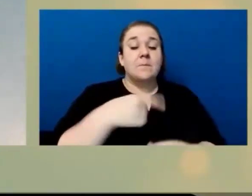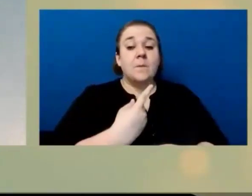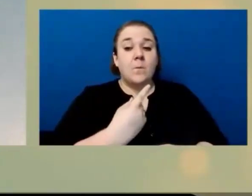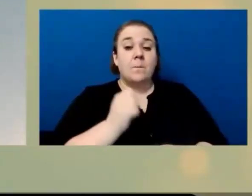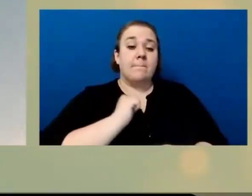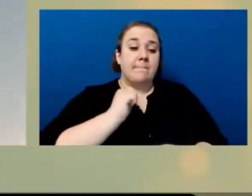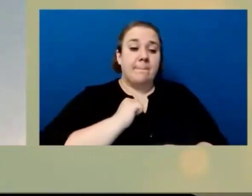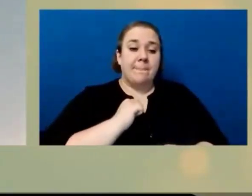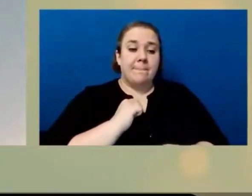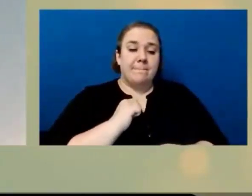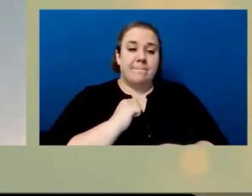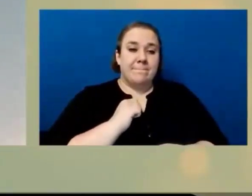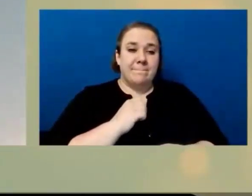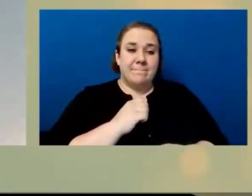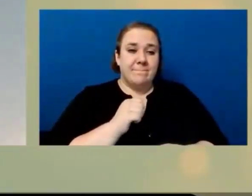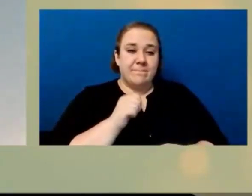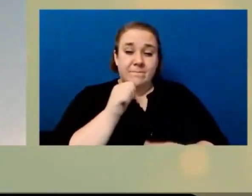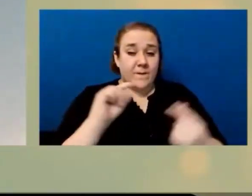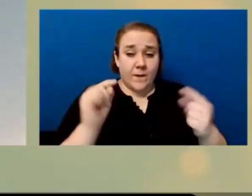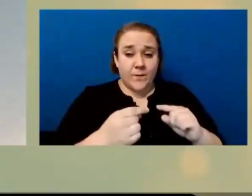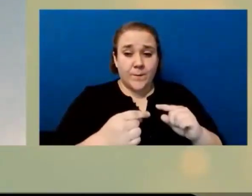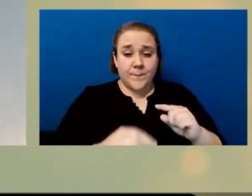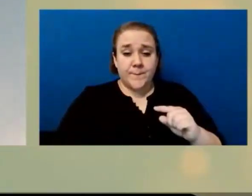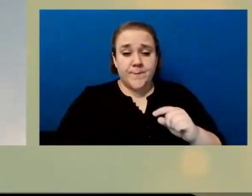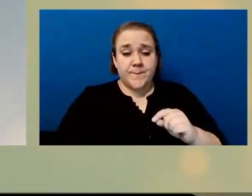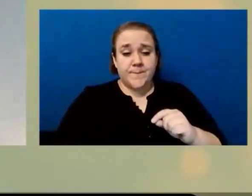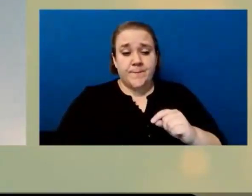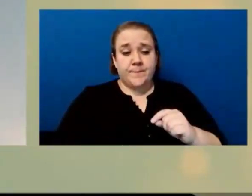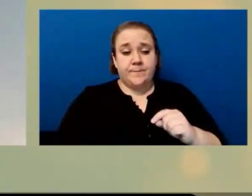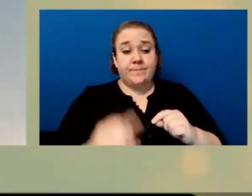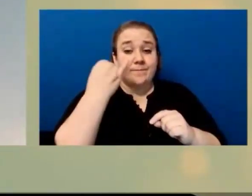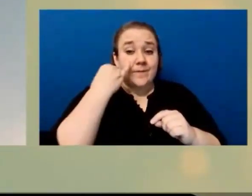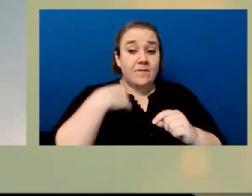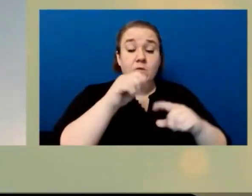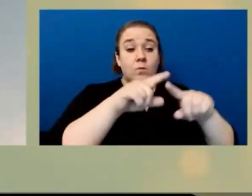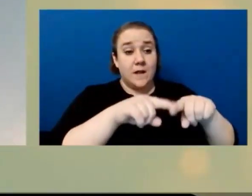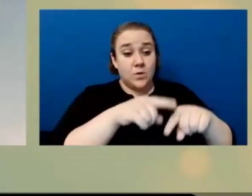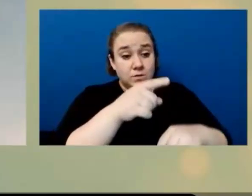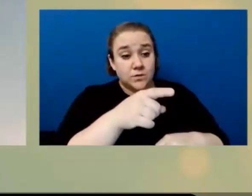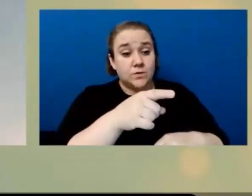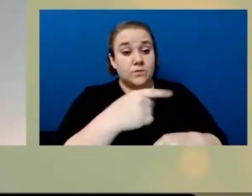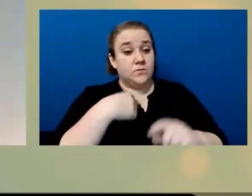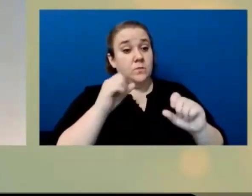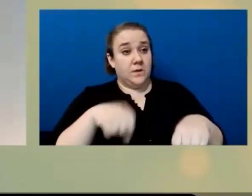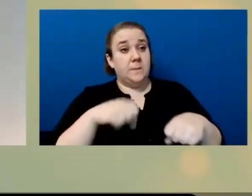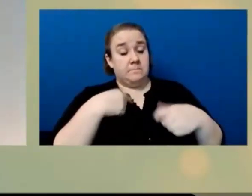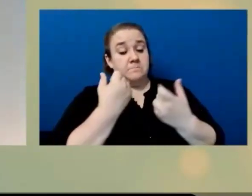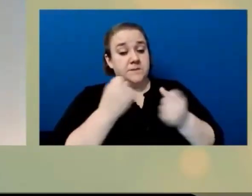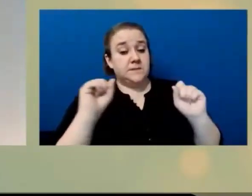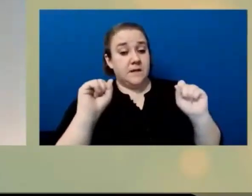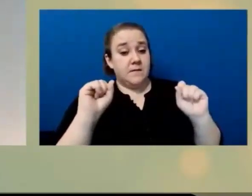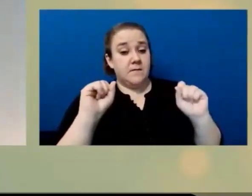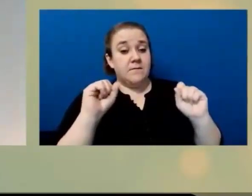your mistakes, I won't get kicked out too. And I'll never have to reckon with the shame of things I used to do before I knew.